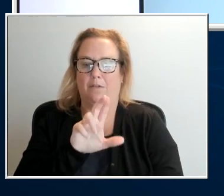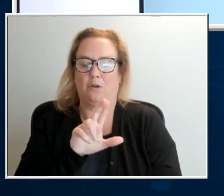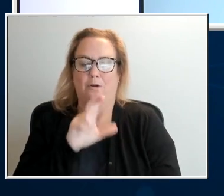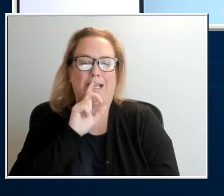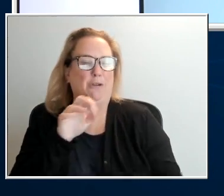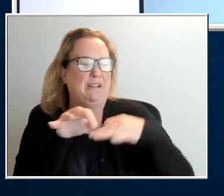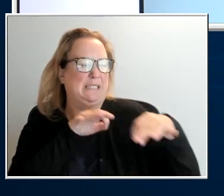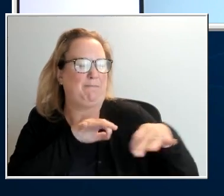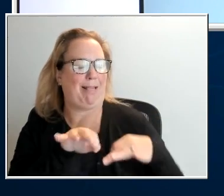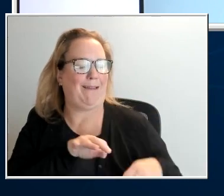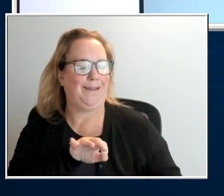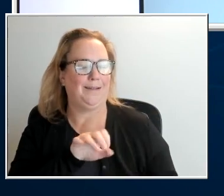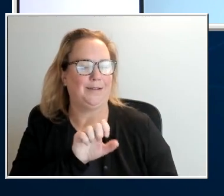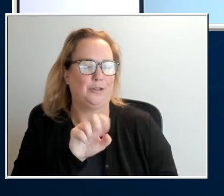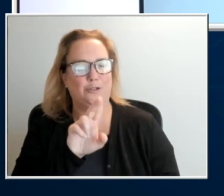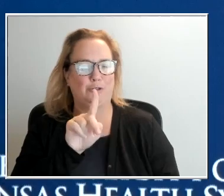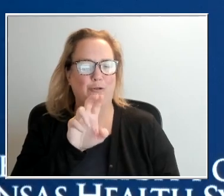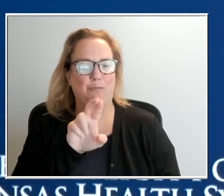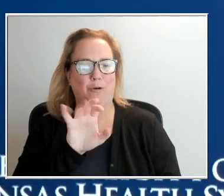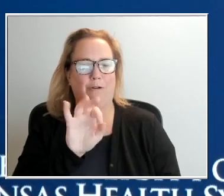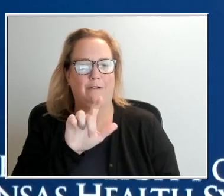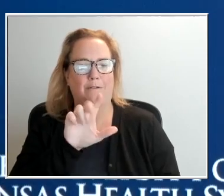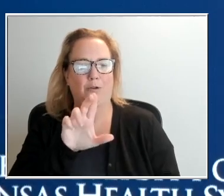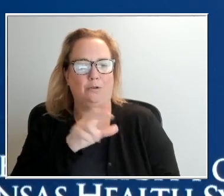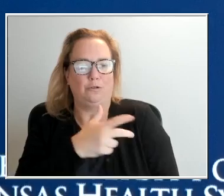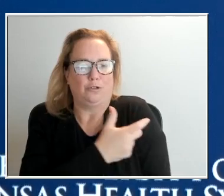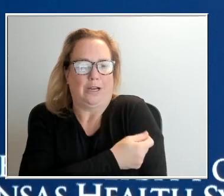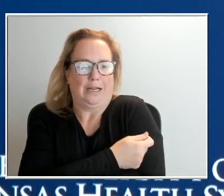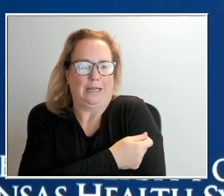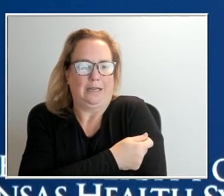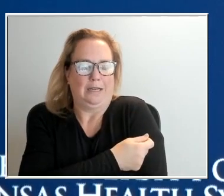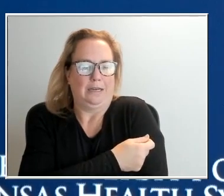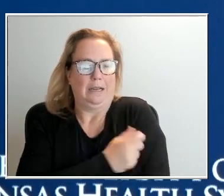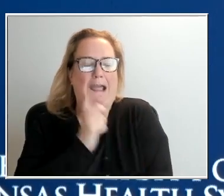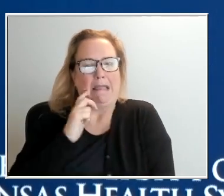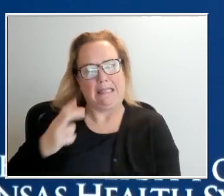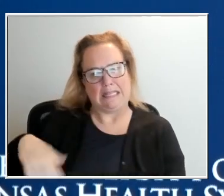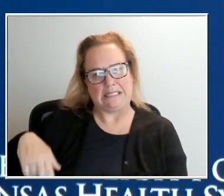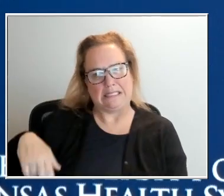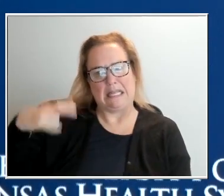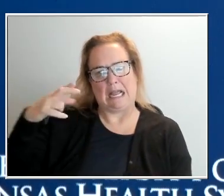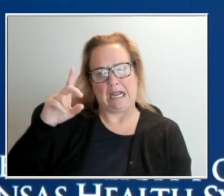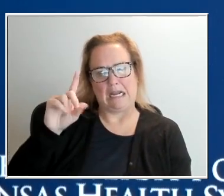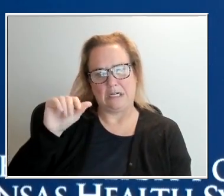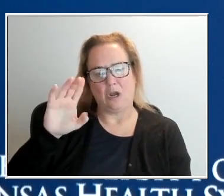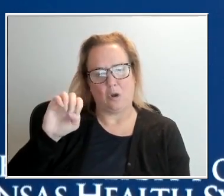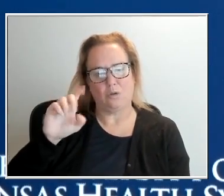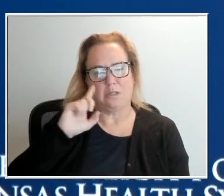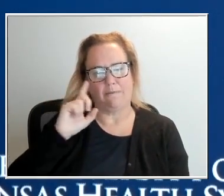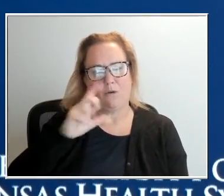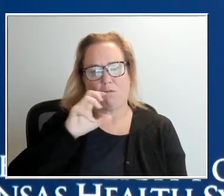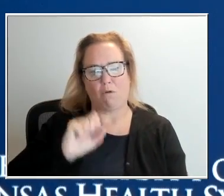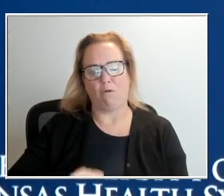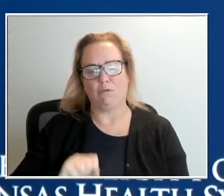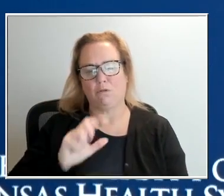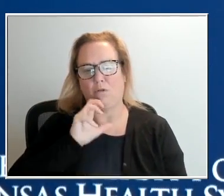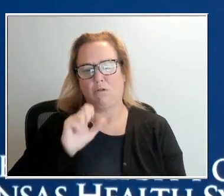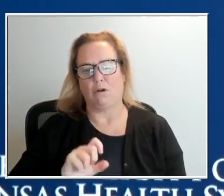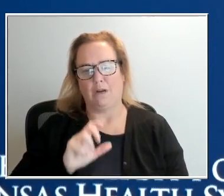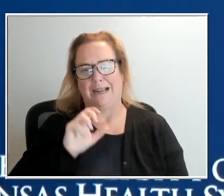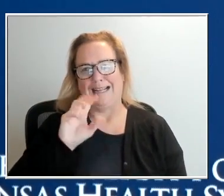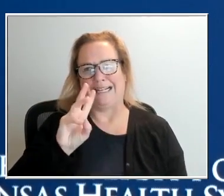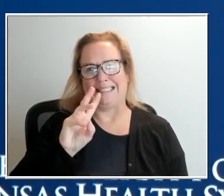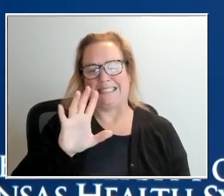shot? Yeah, I think that is just the high dose, and certainly if you are of older age, I think it's 65